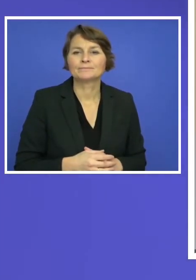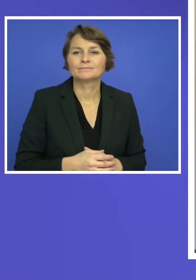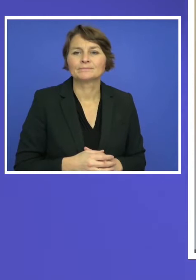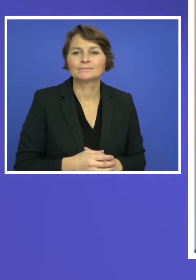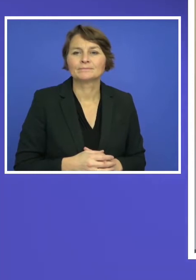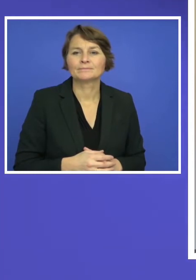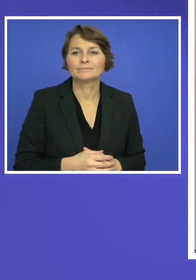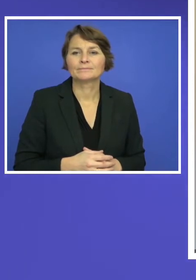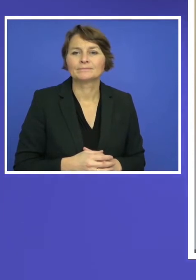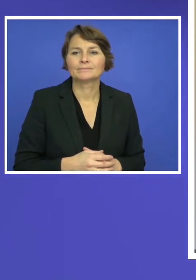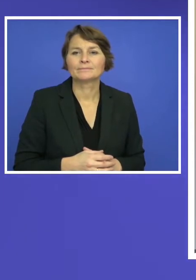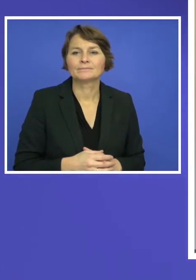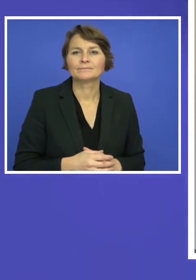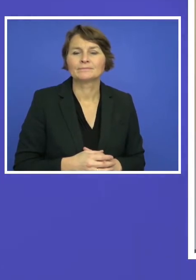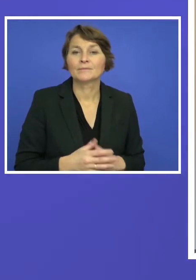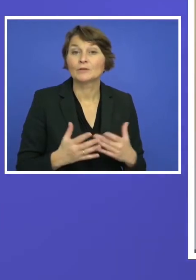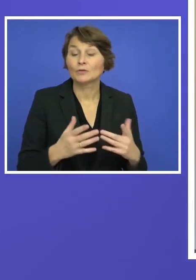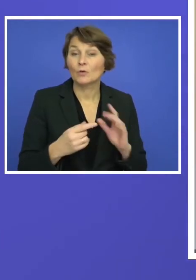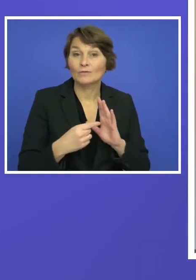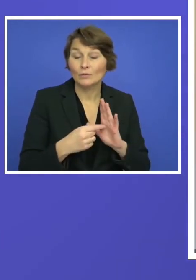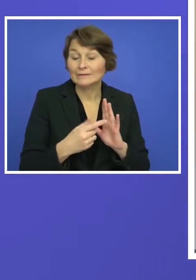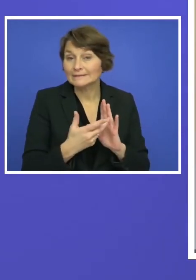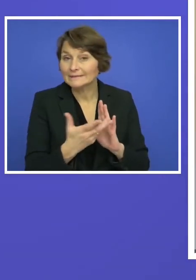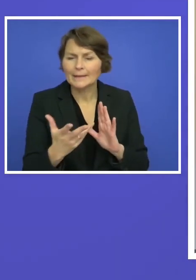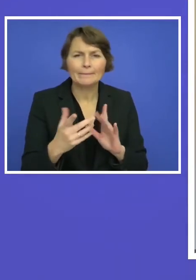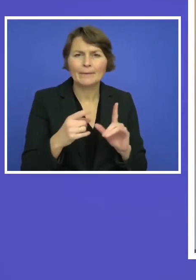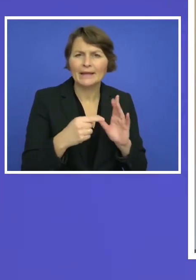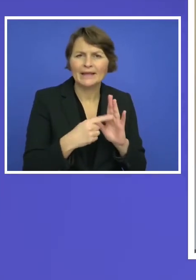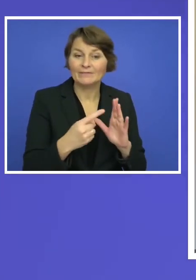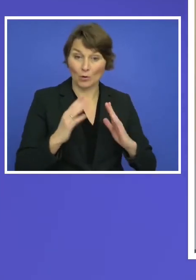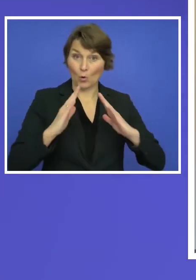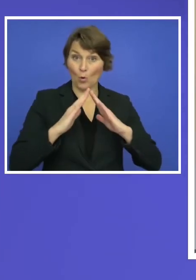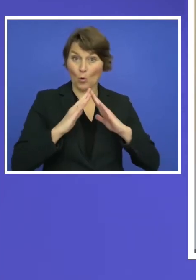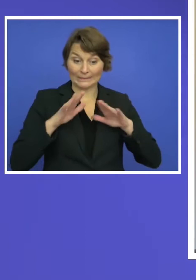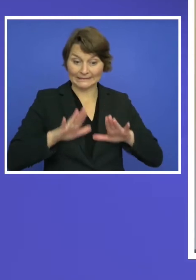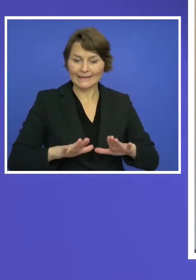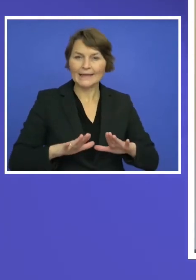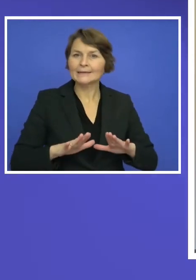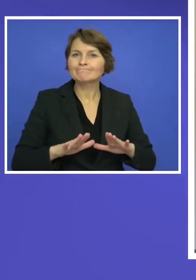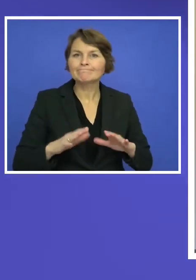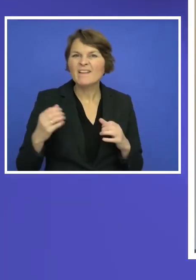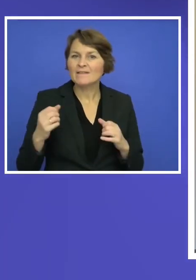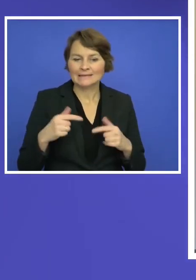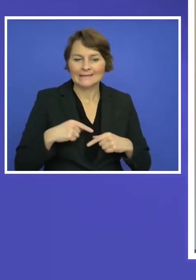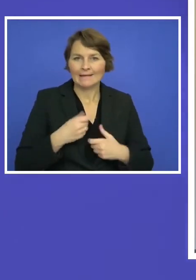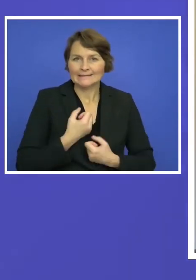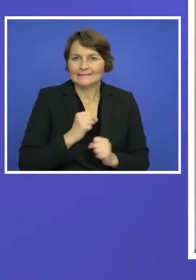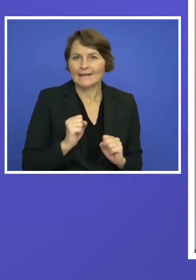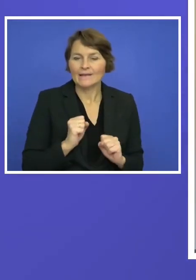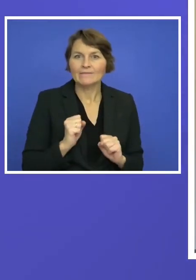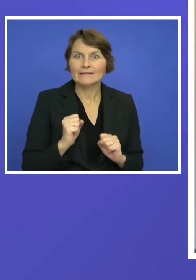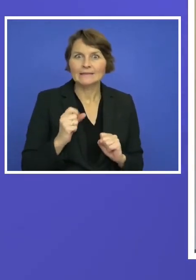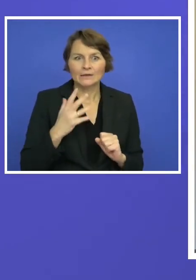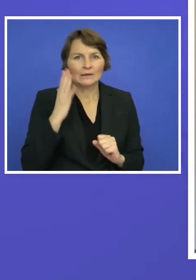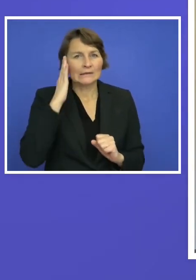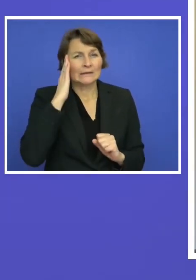and violence against women is a major issue which need to be addressed.